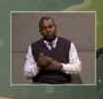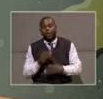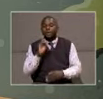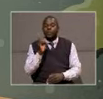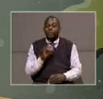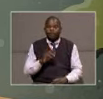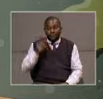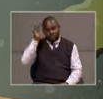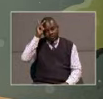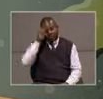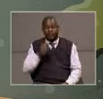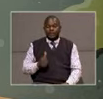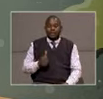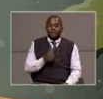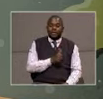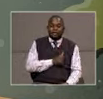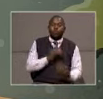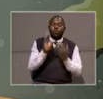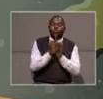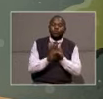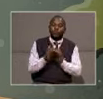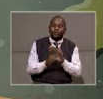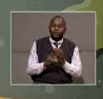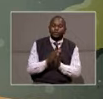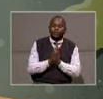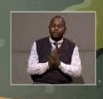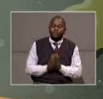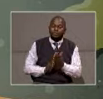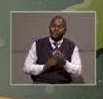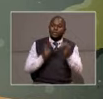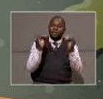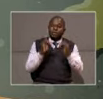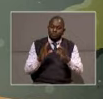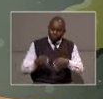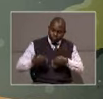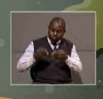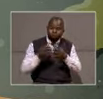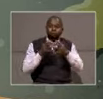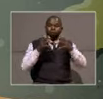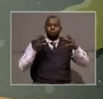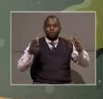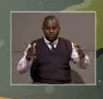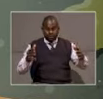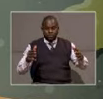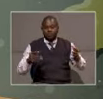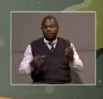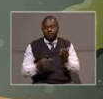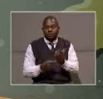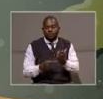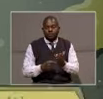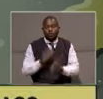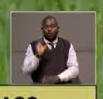skills in Agago District. As Ivan Kahwa reports, the institute will offer a wide range of technical